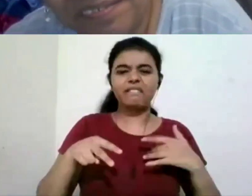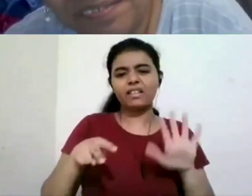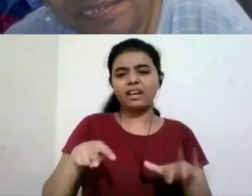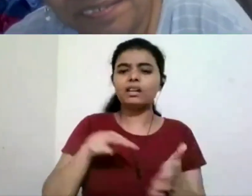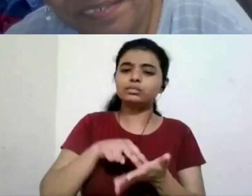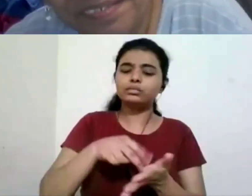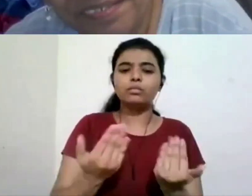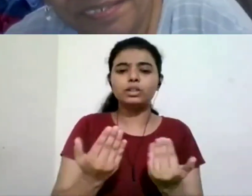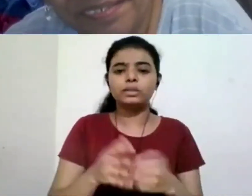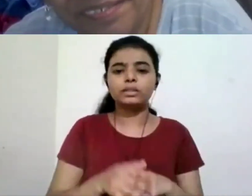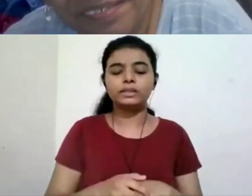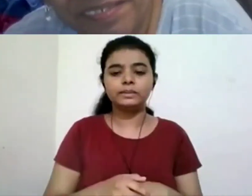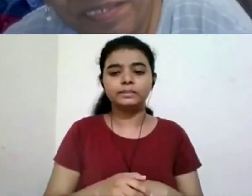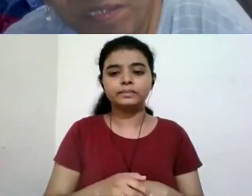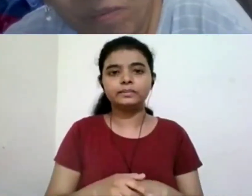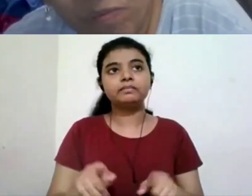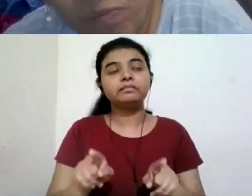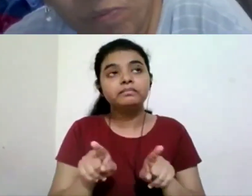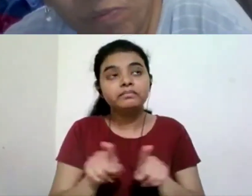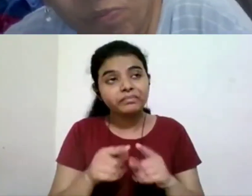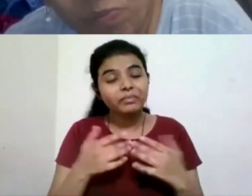And maybe as our task